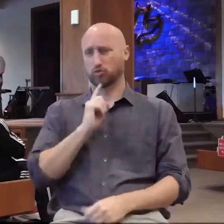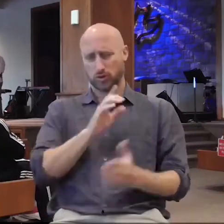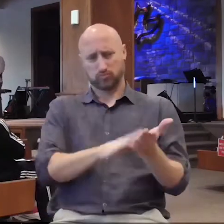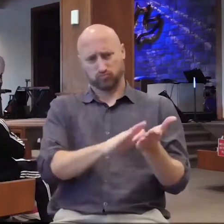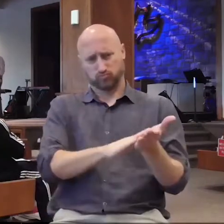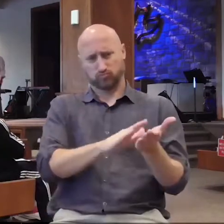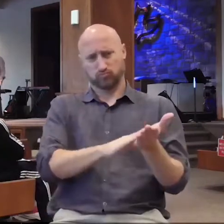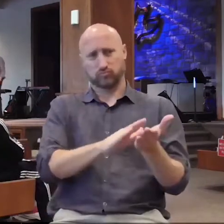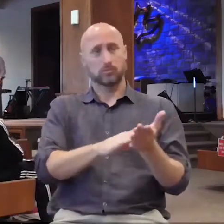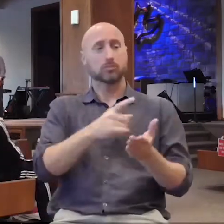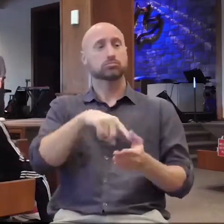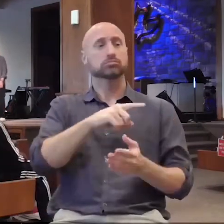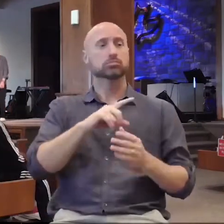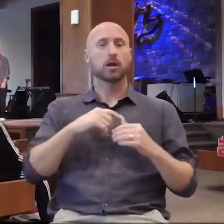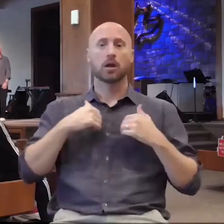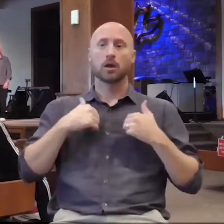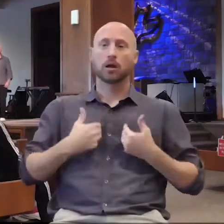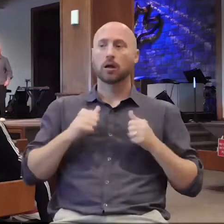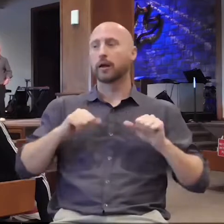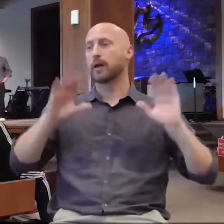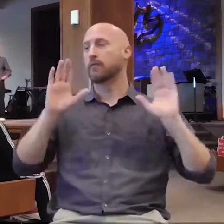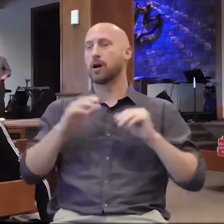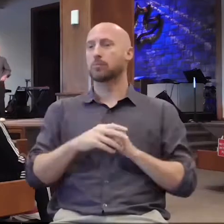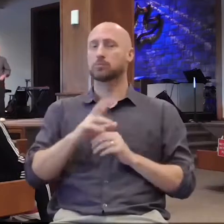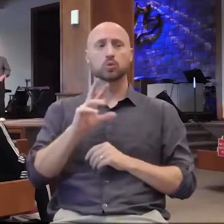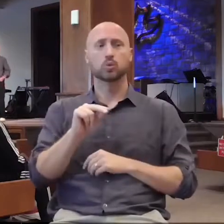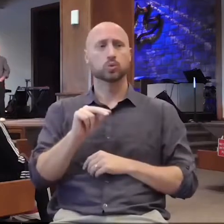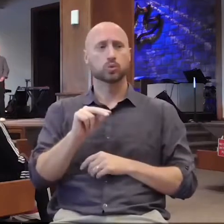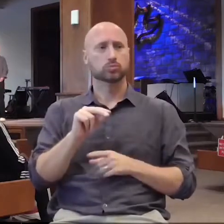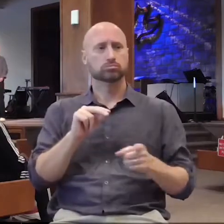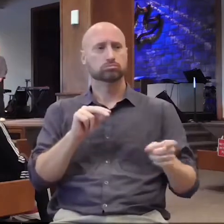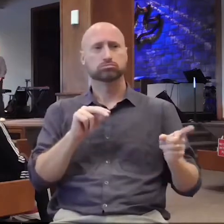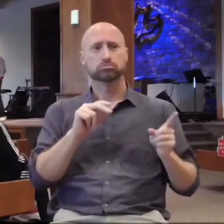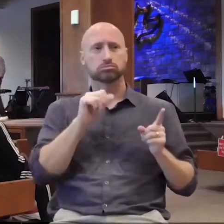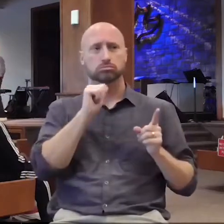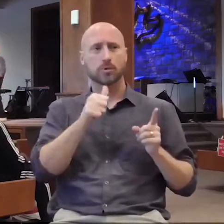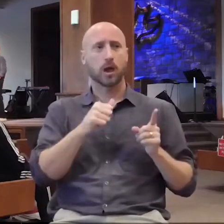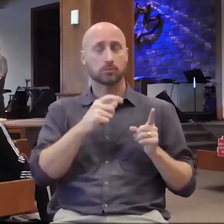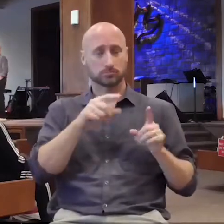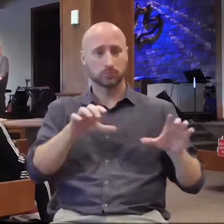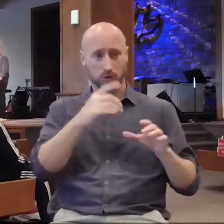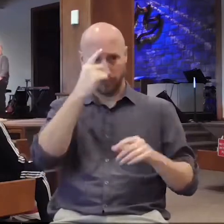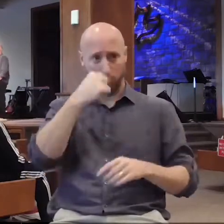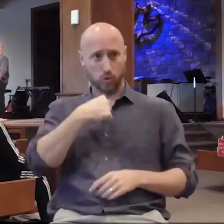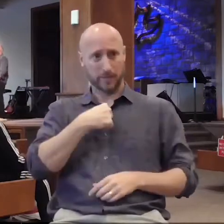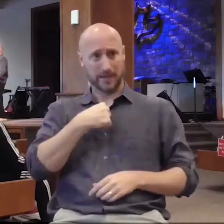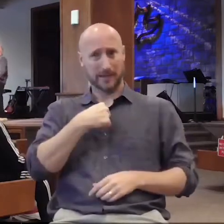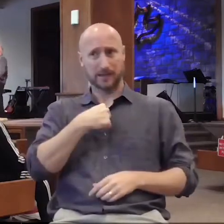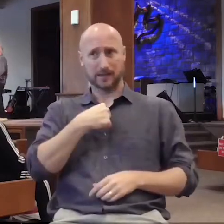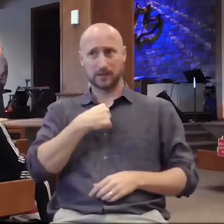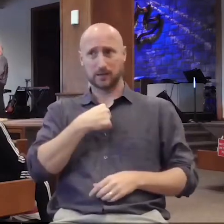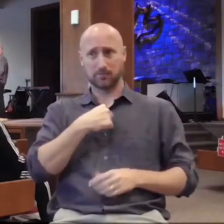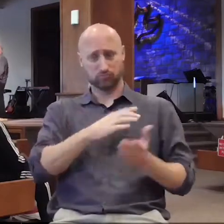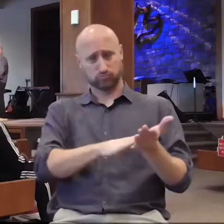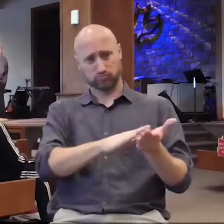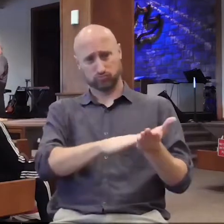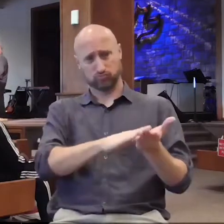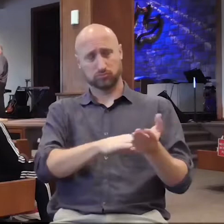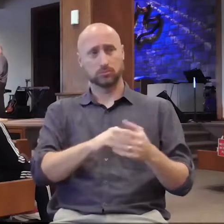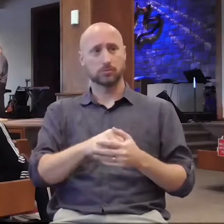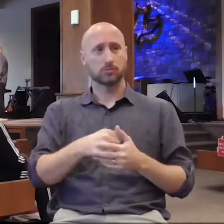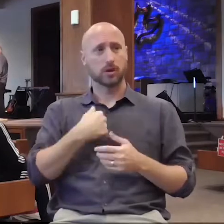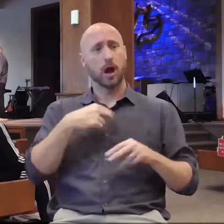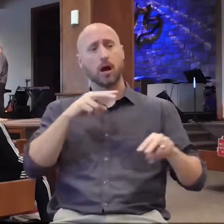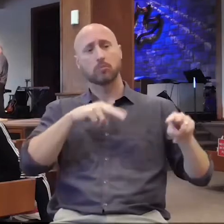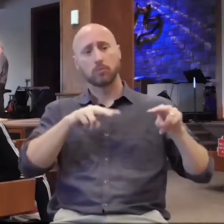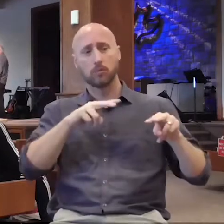And you've not fainted. Look, the amazing thing, he says, you've done that for me. You've done that for my name's sake. You know, I look